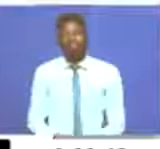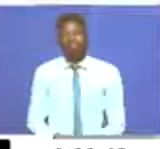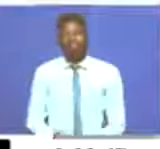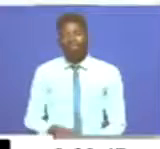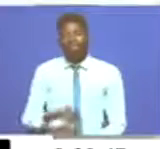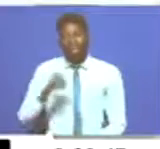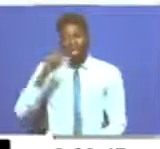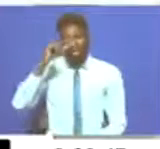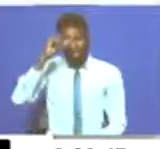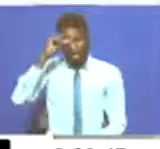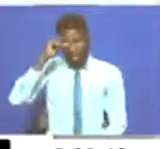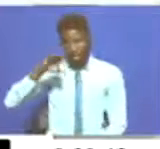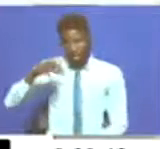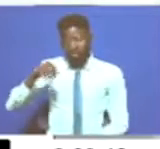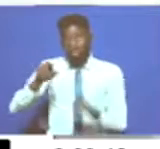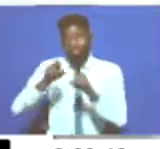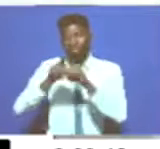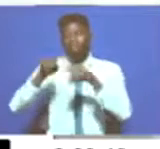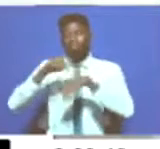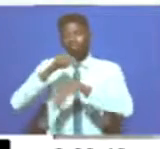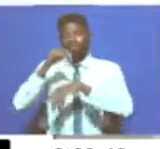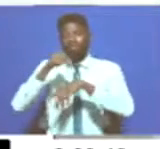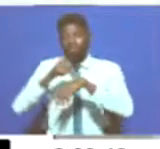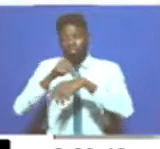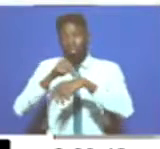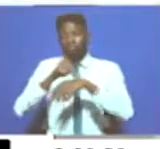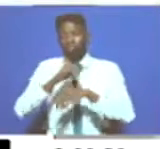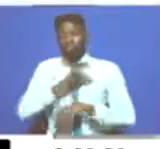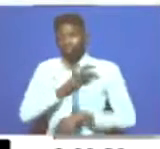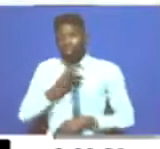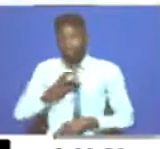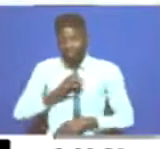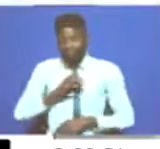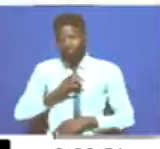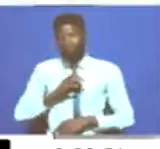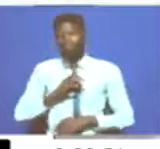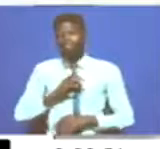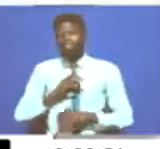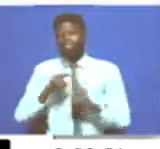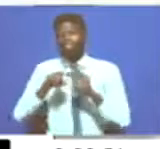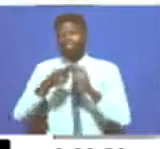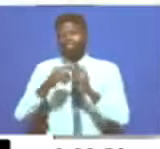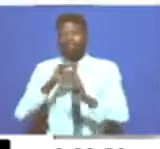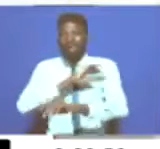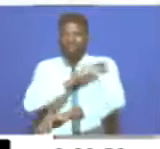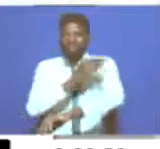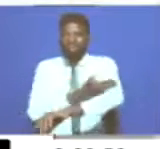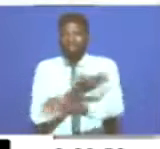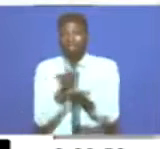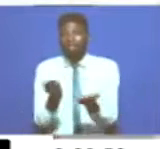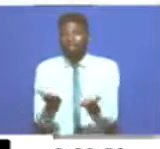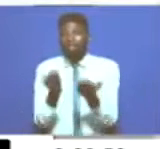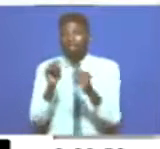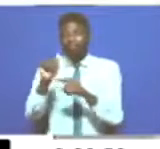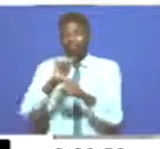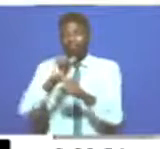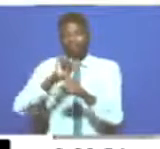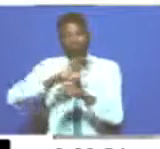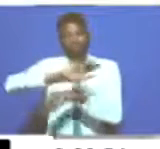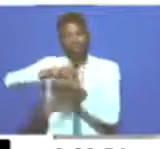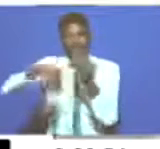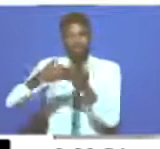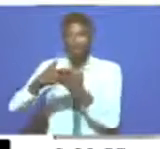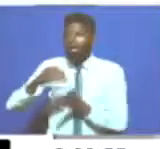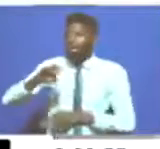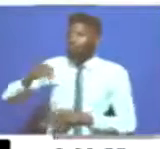Relations Technical Committee has begun a capacity building training for all county secretaries in 47